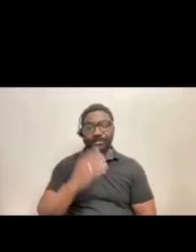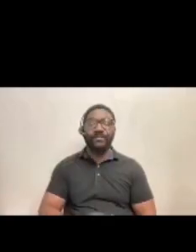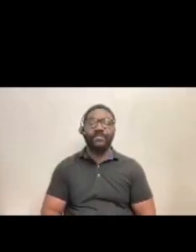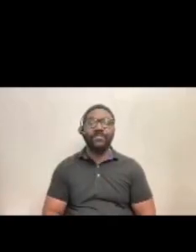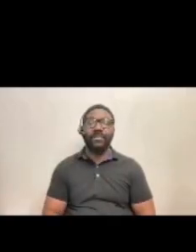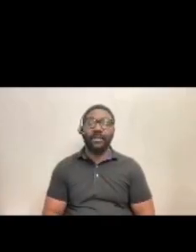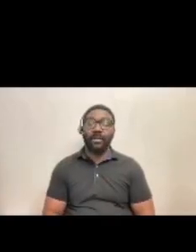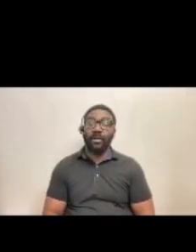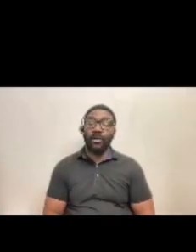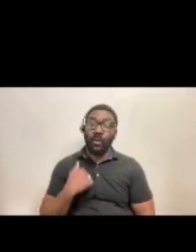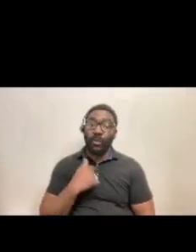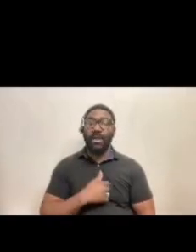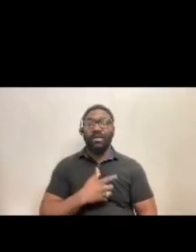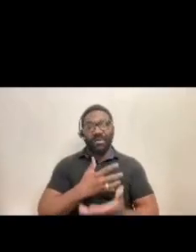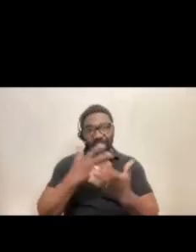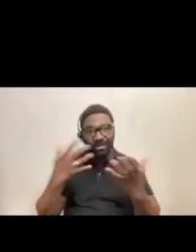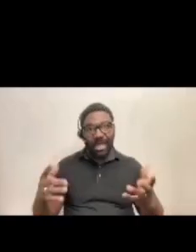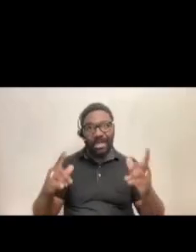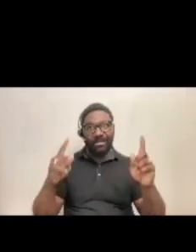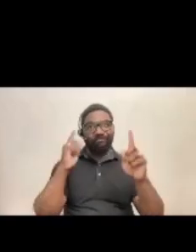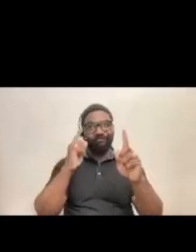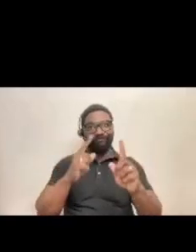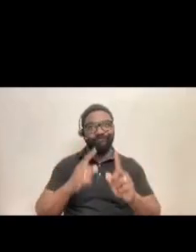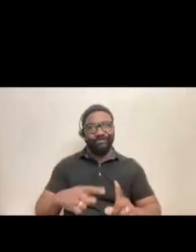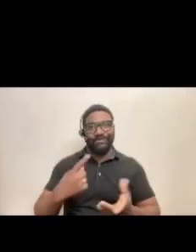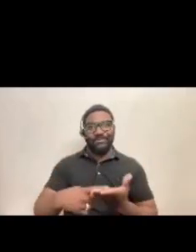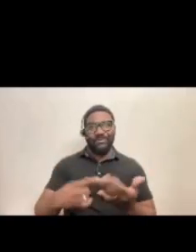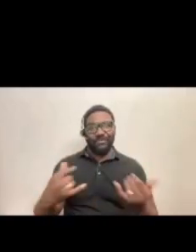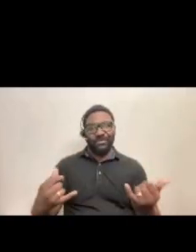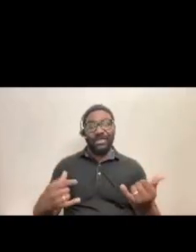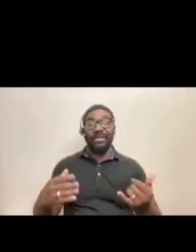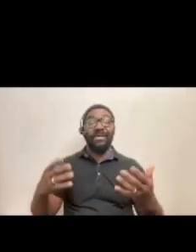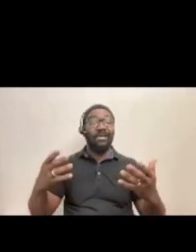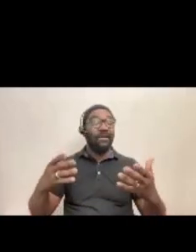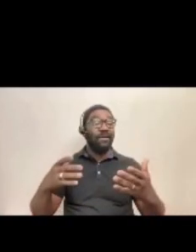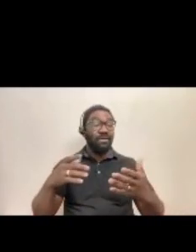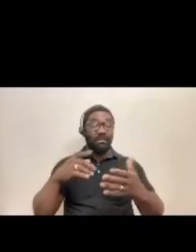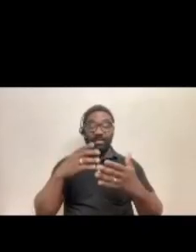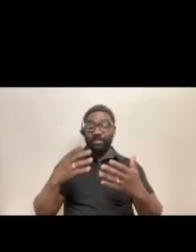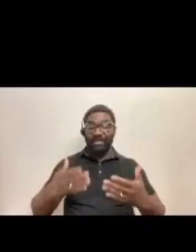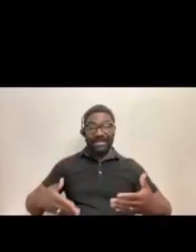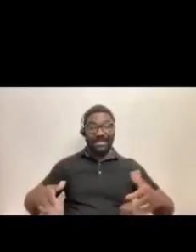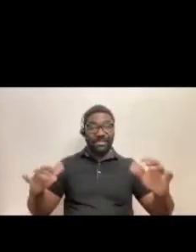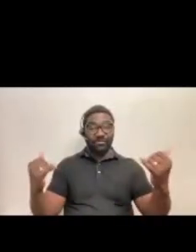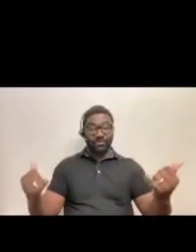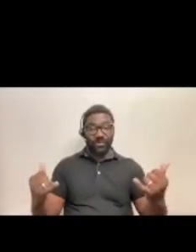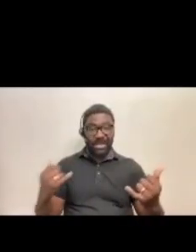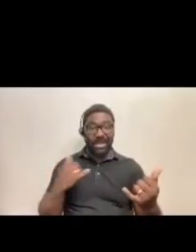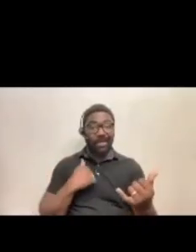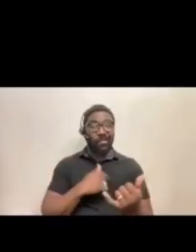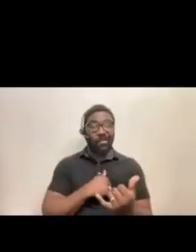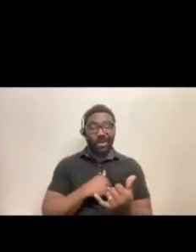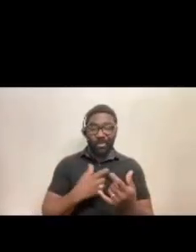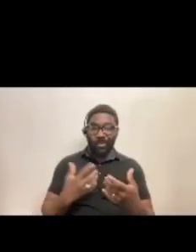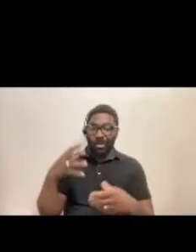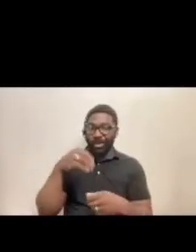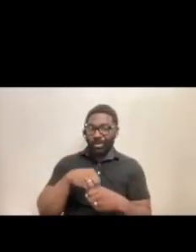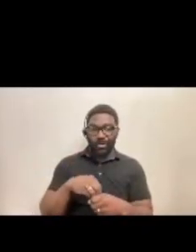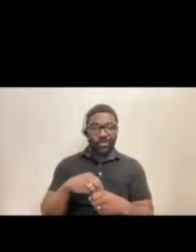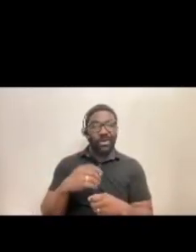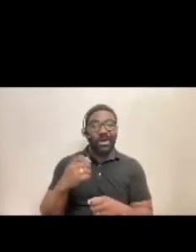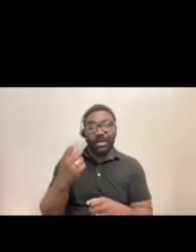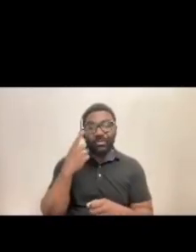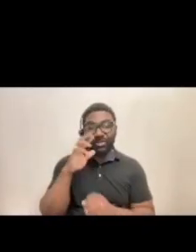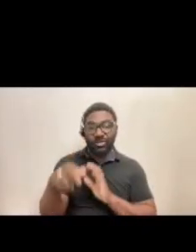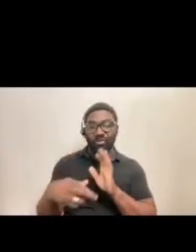So we've got a lot to cover today. By the end of today's webinar, we will have covered understanding the role of the direct